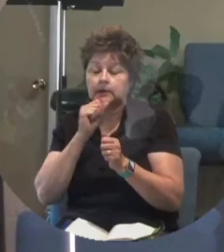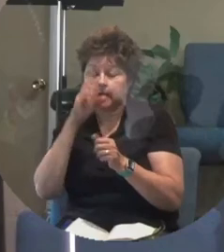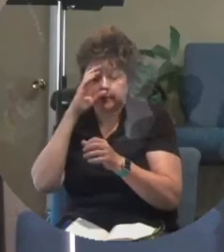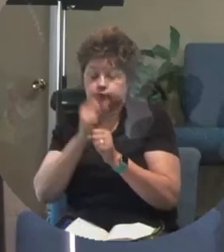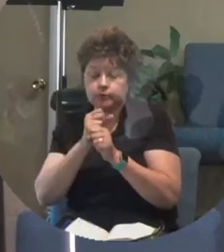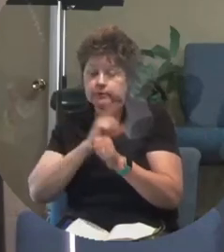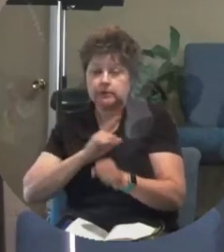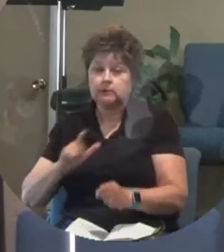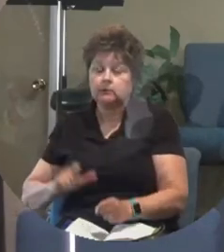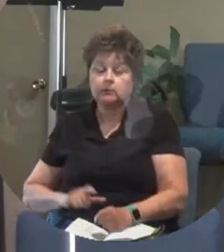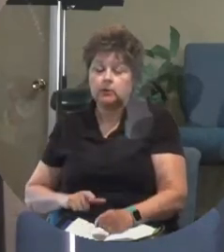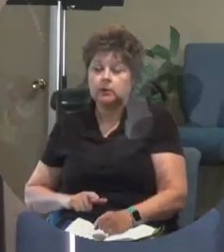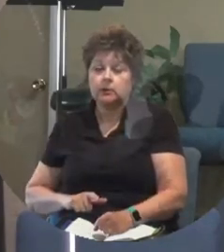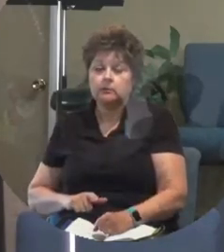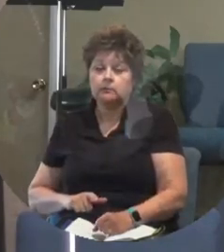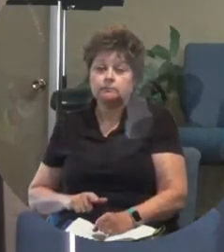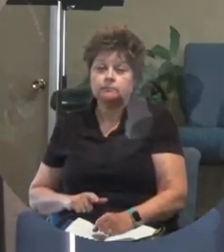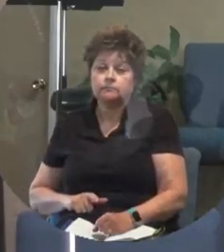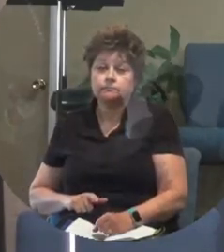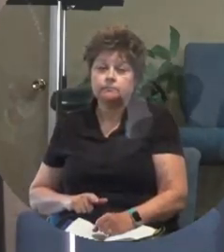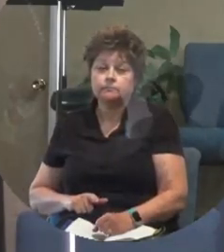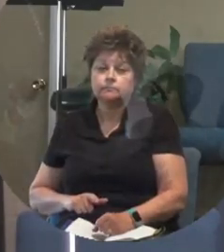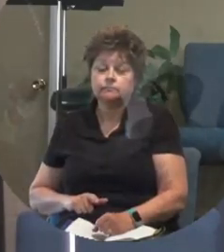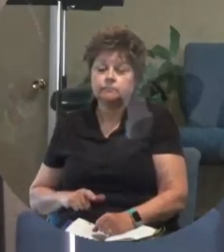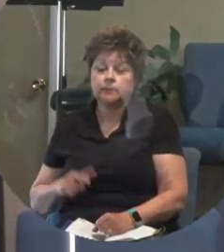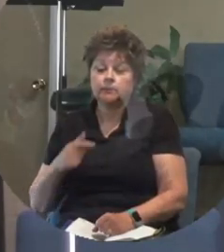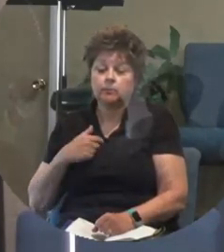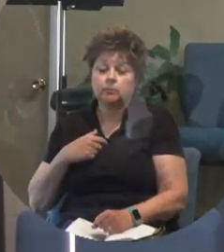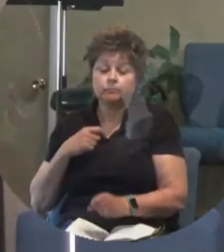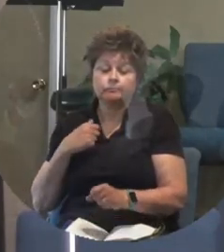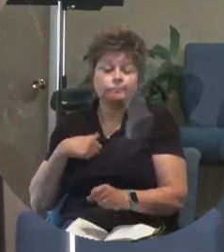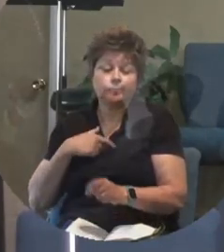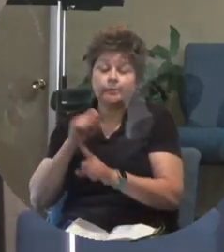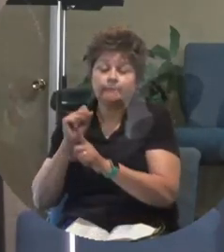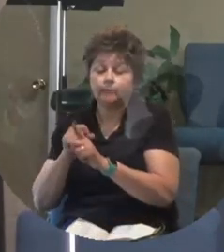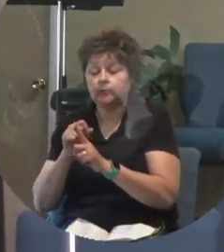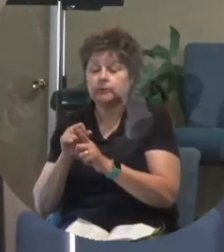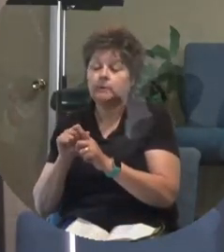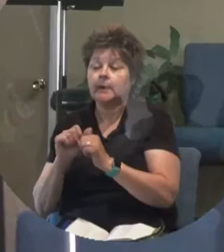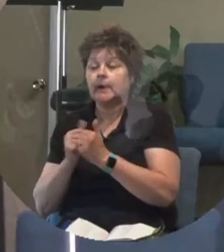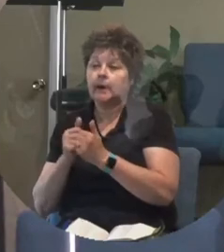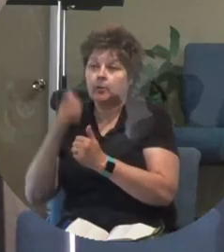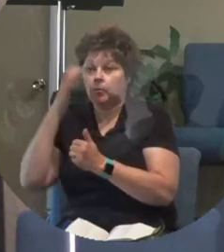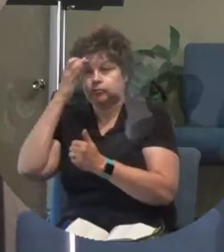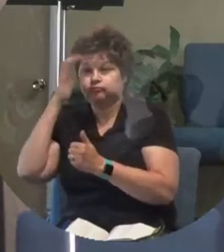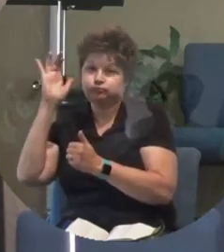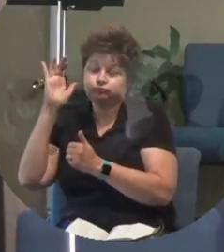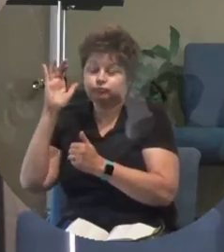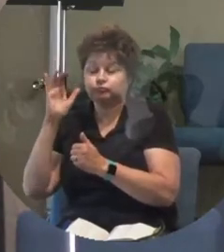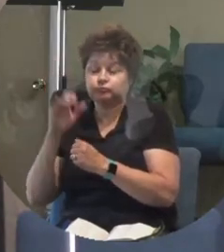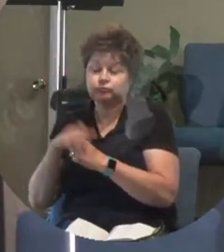the Lord, and we're deceived about how bright and how wise and how intelligent we are,